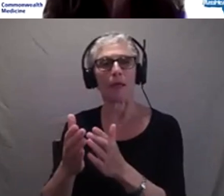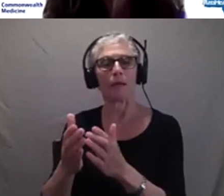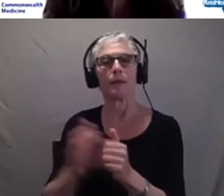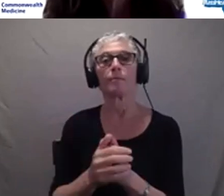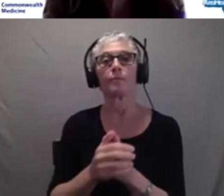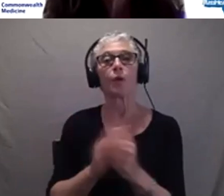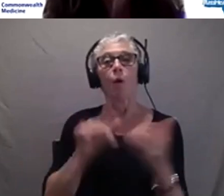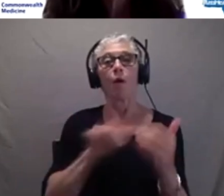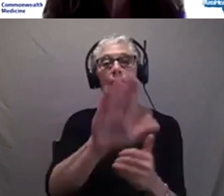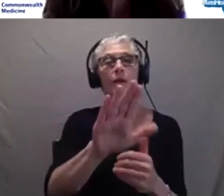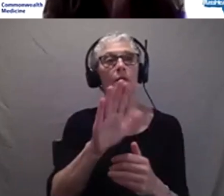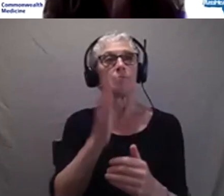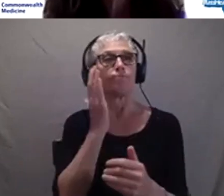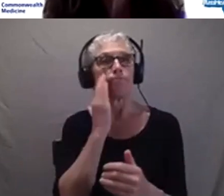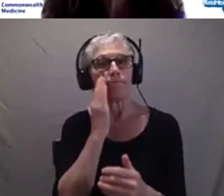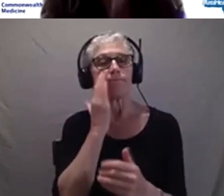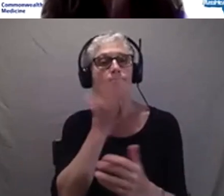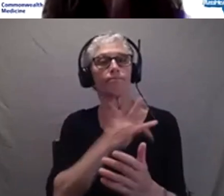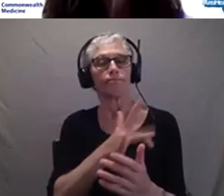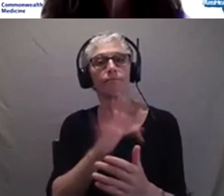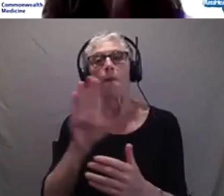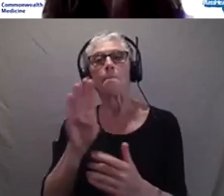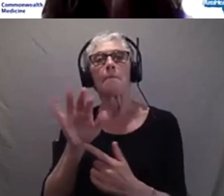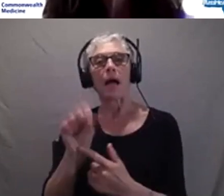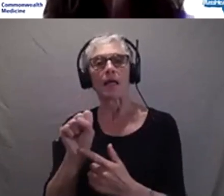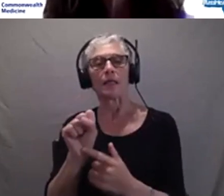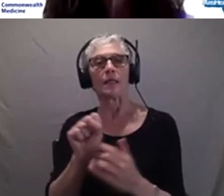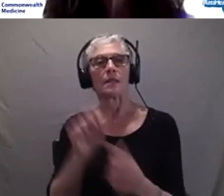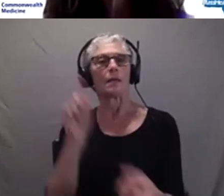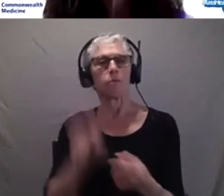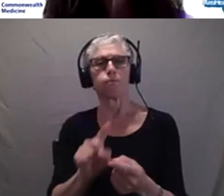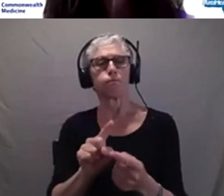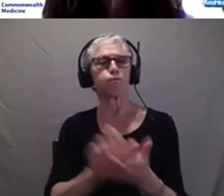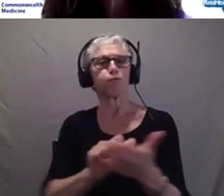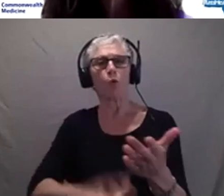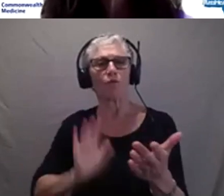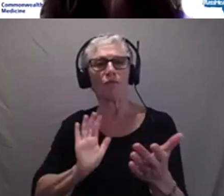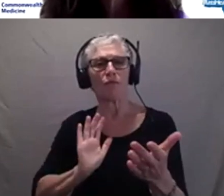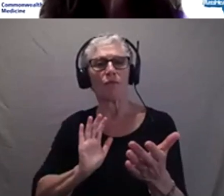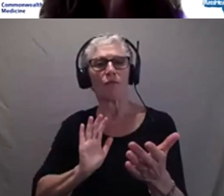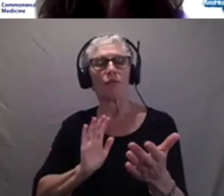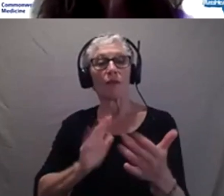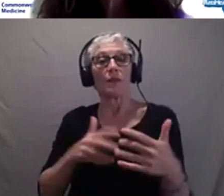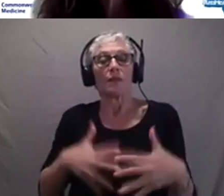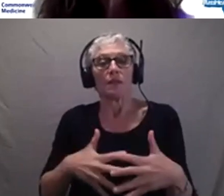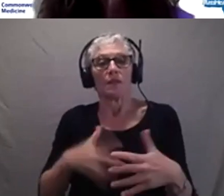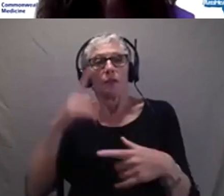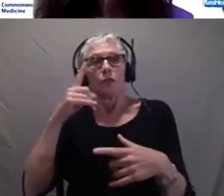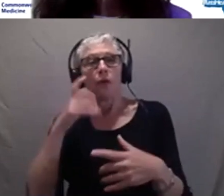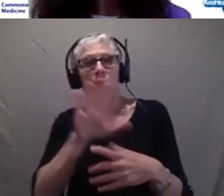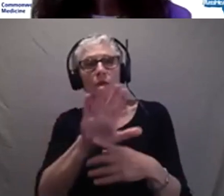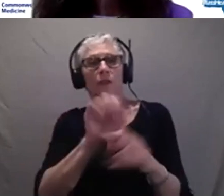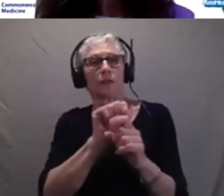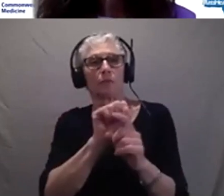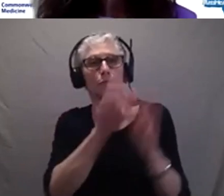and sensitivity remove emotional bias. It reduces the trauma and the anxiety of a situation for a patient. It